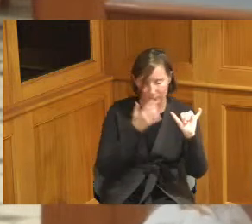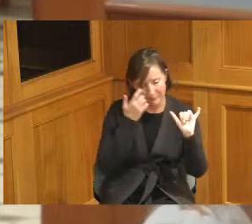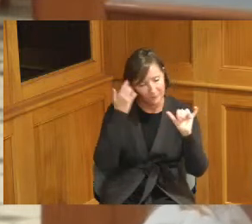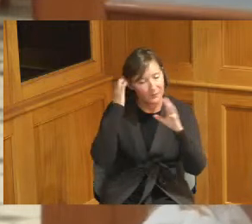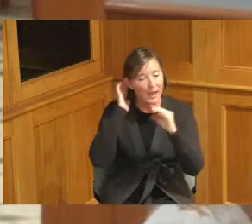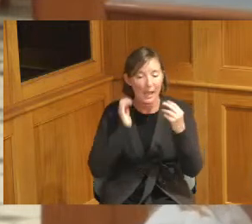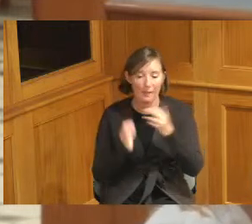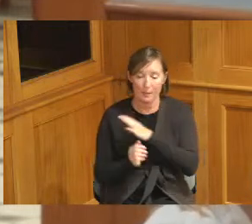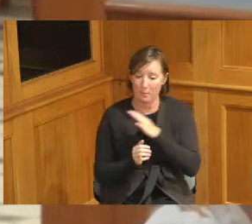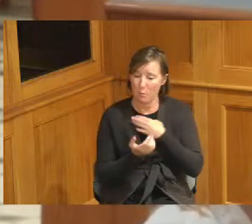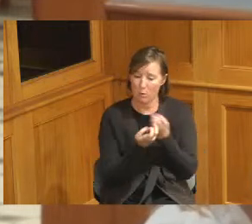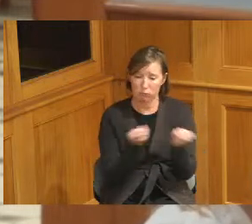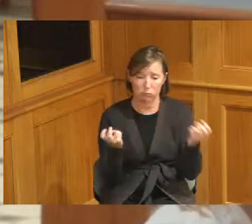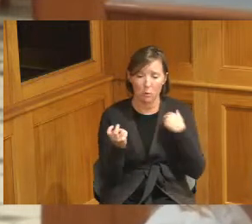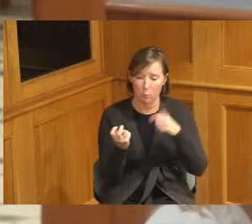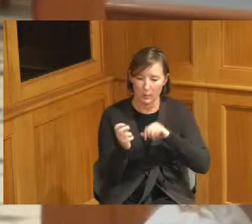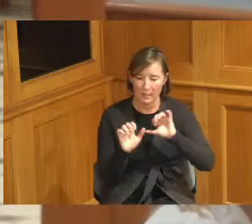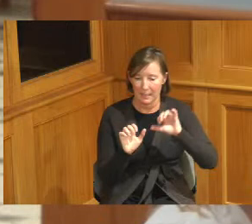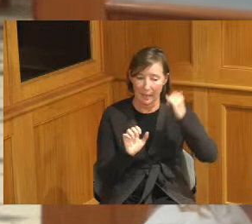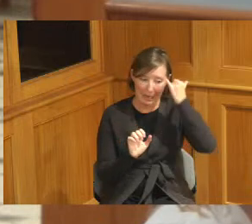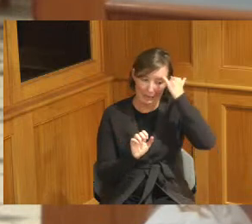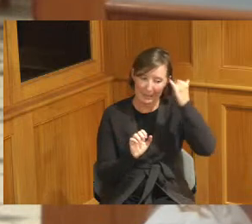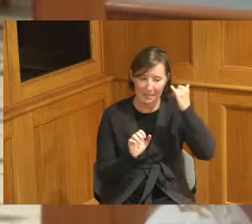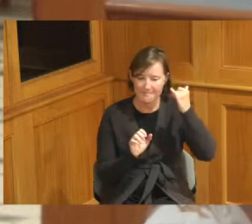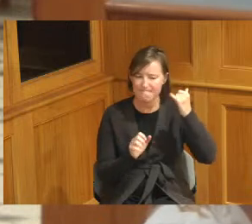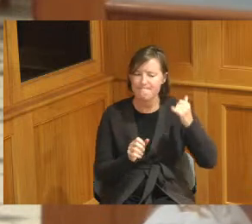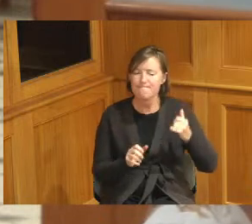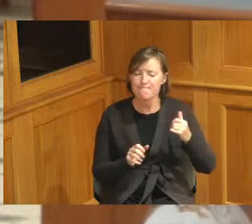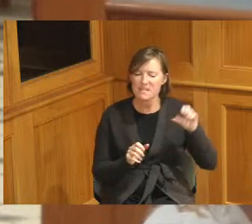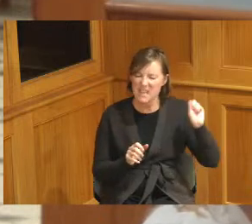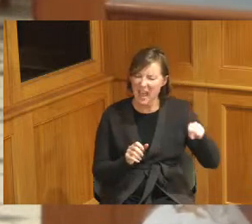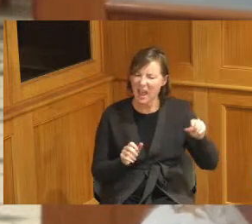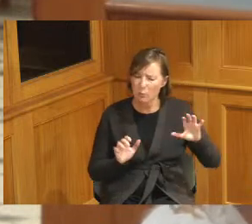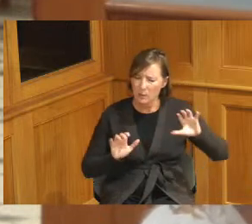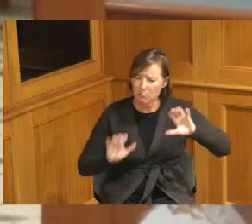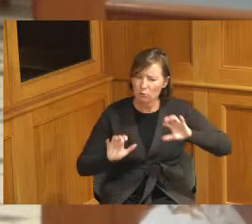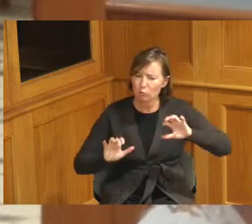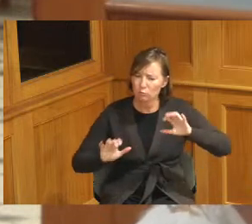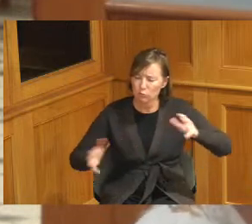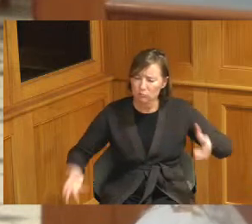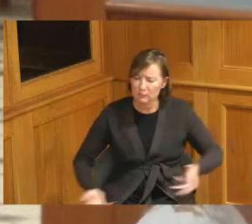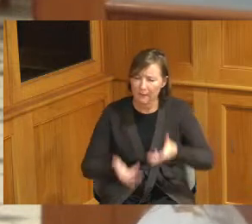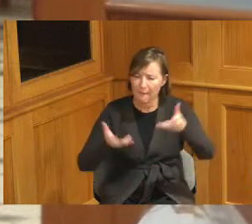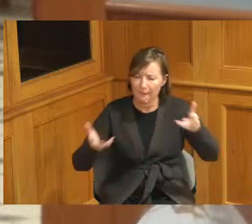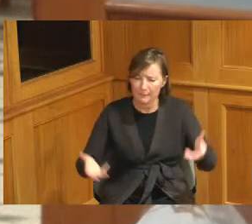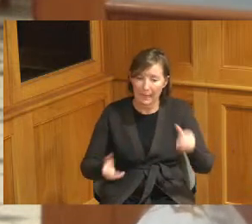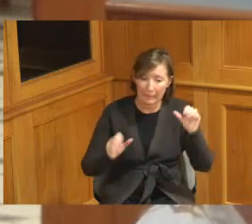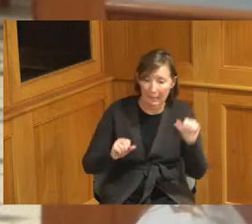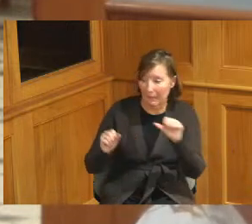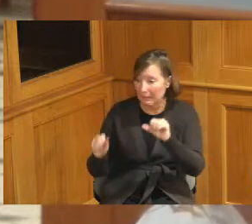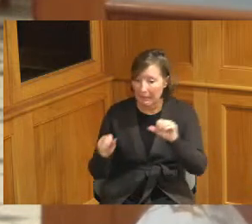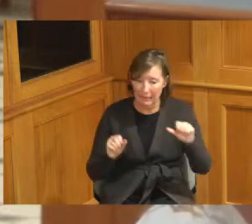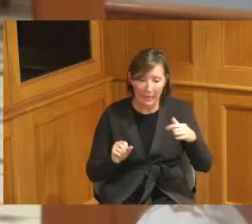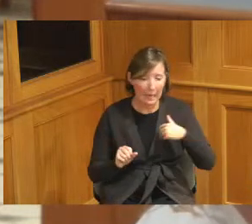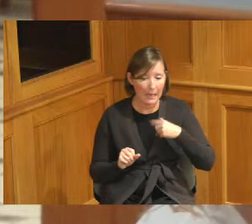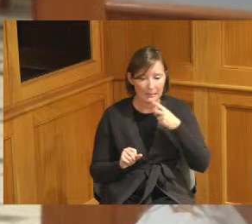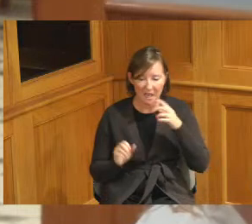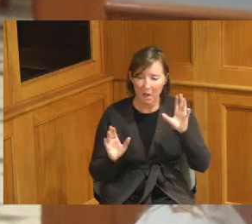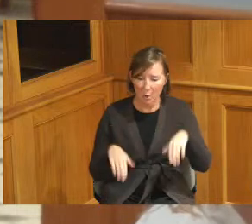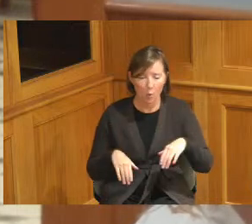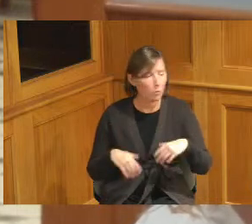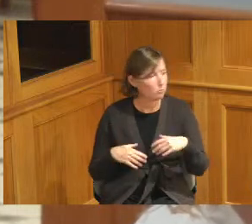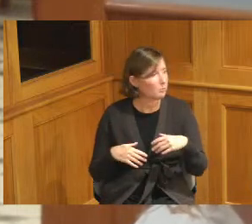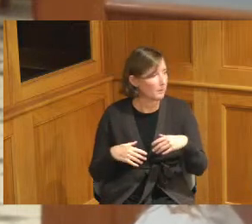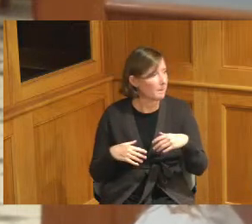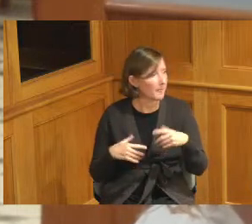the board, because we push with ideas on different things. Can we do this? Can we do that? Can we do this? And I said, let's go after the low-hanging